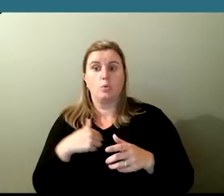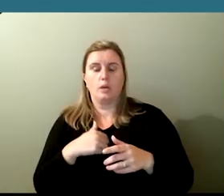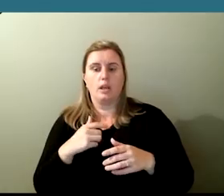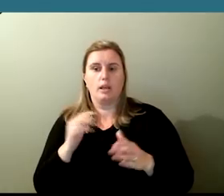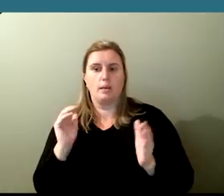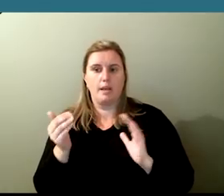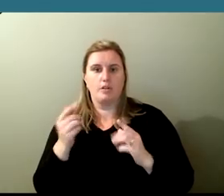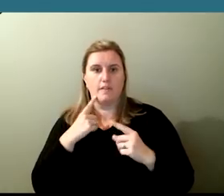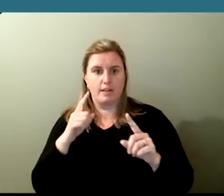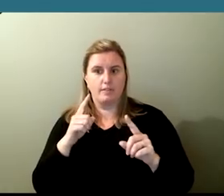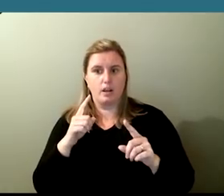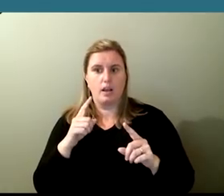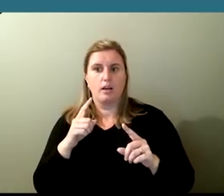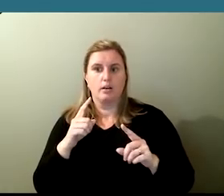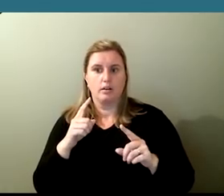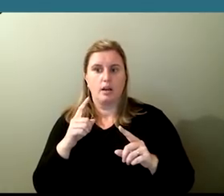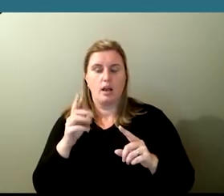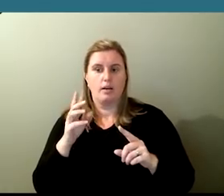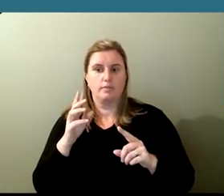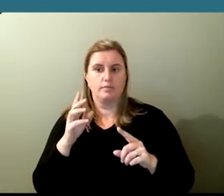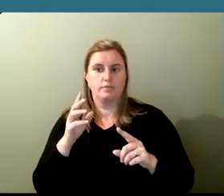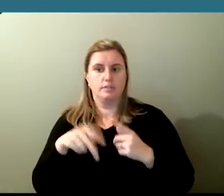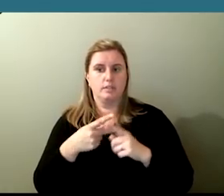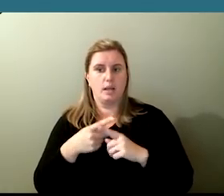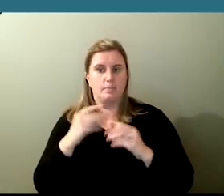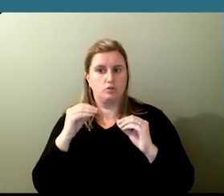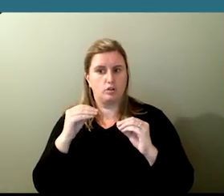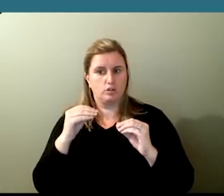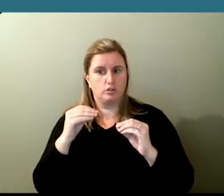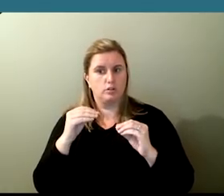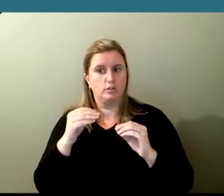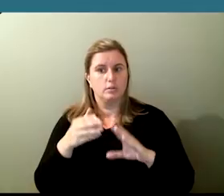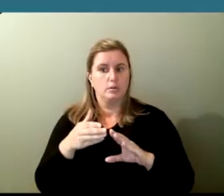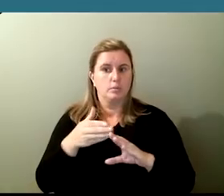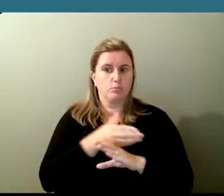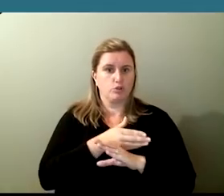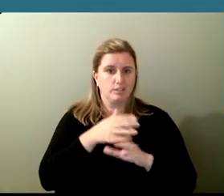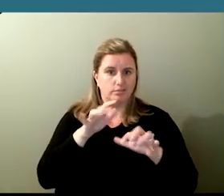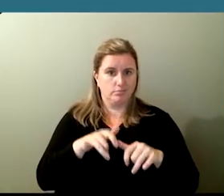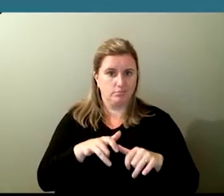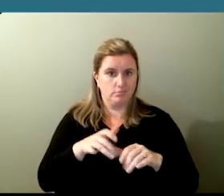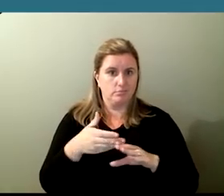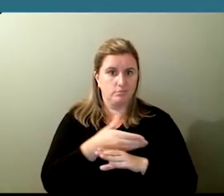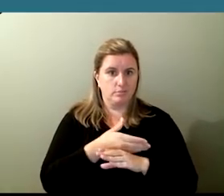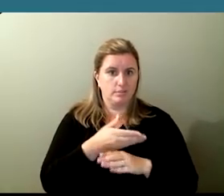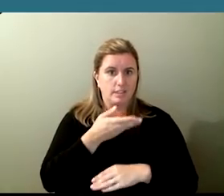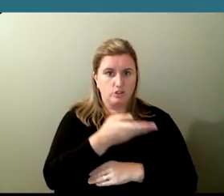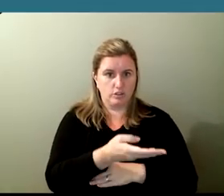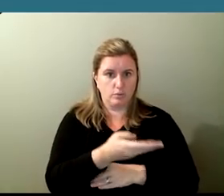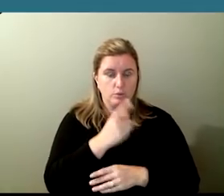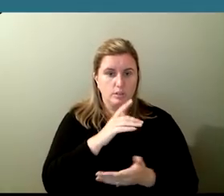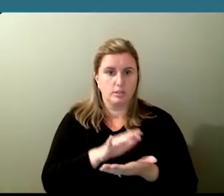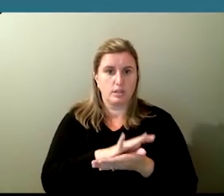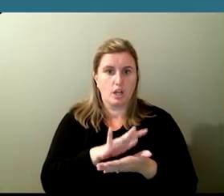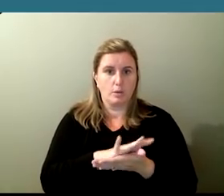effectiveness of simply typed instructions, which were delivered pre-session. And this was a document